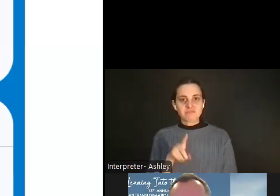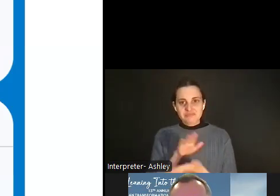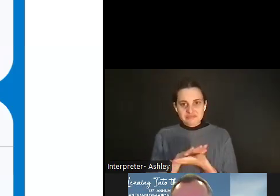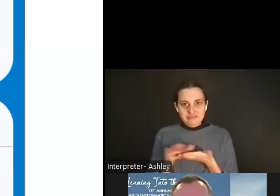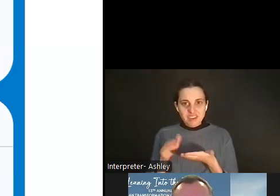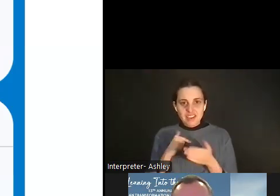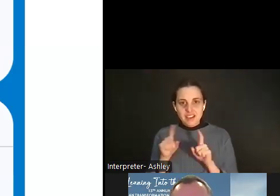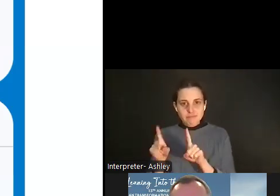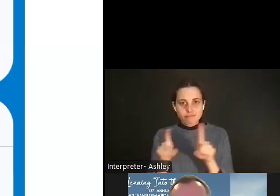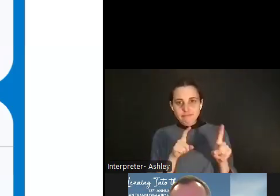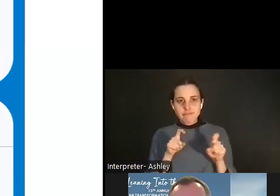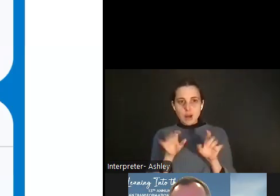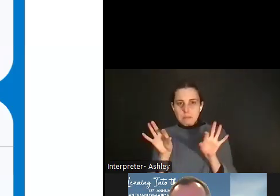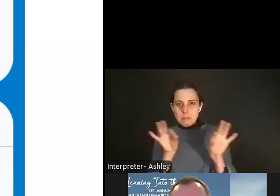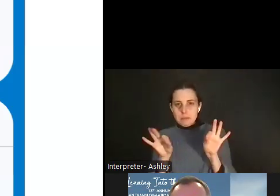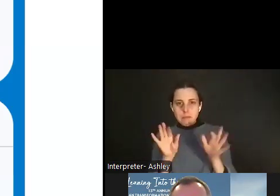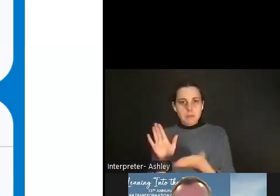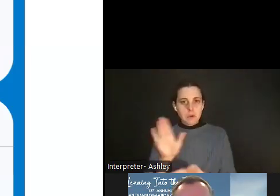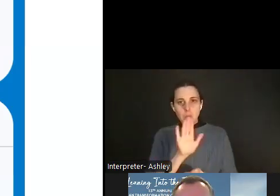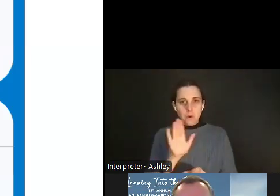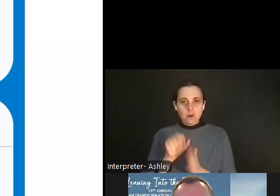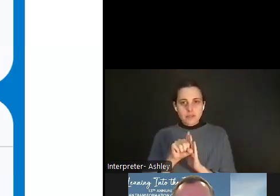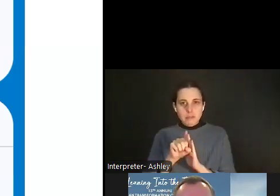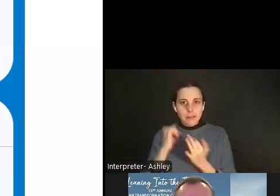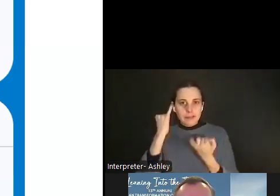Sampling systems, tell us that 25 answers